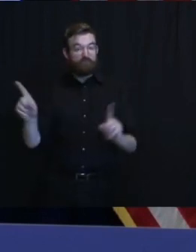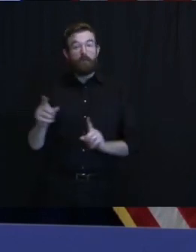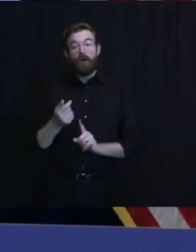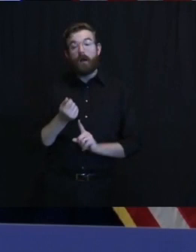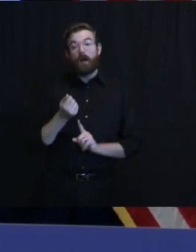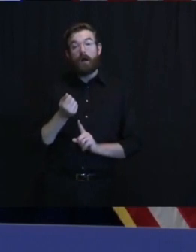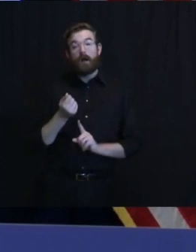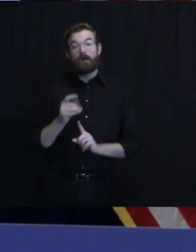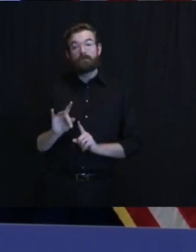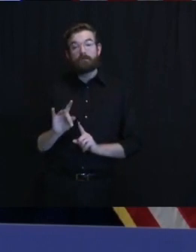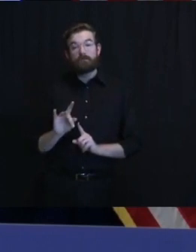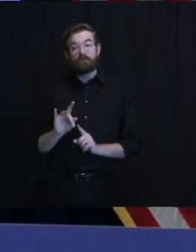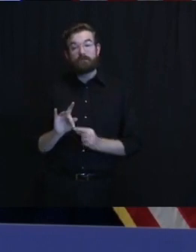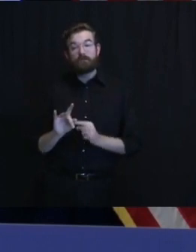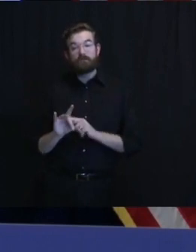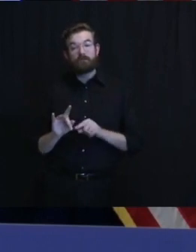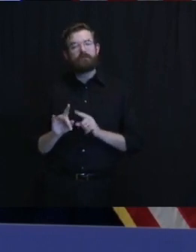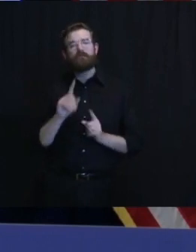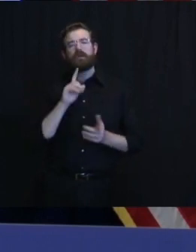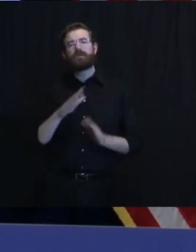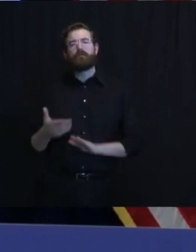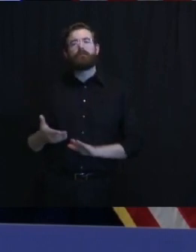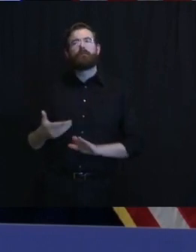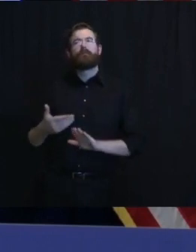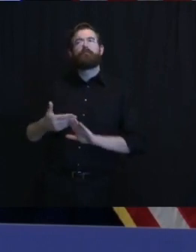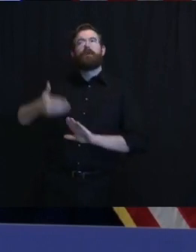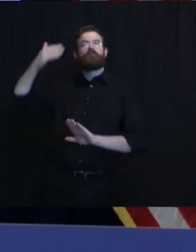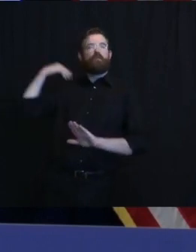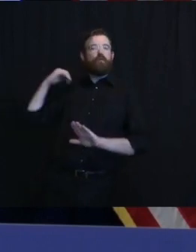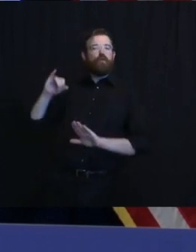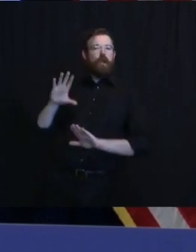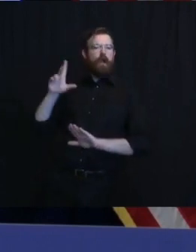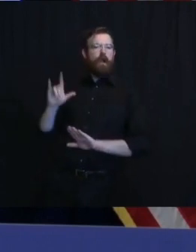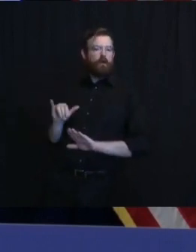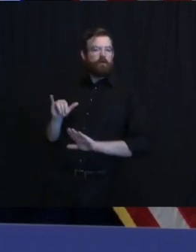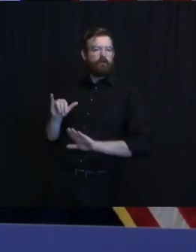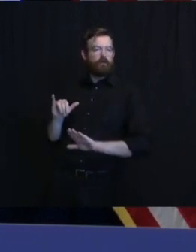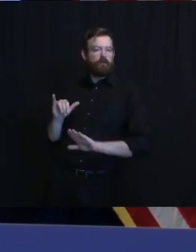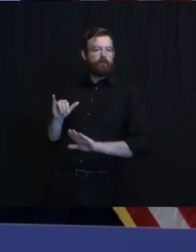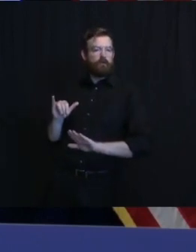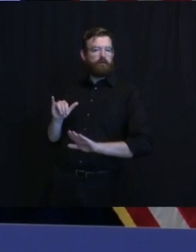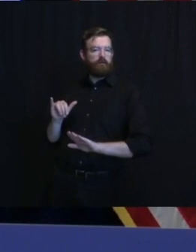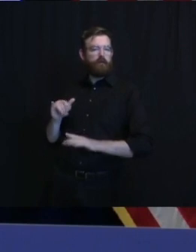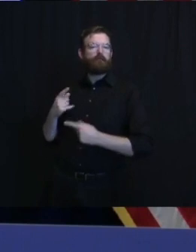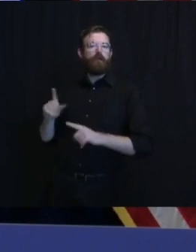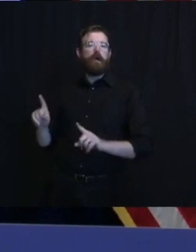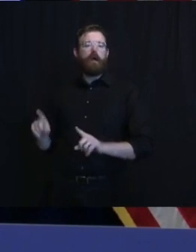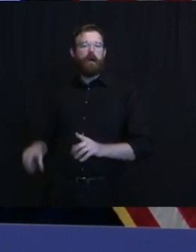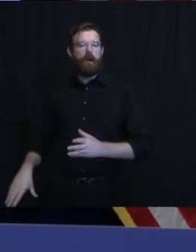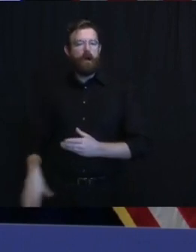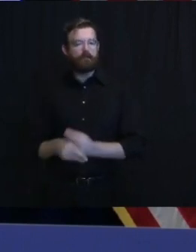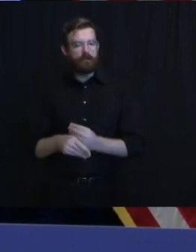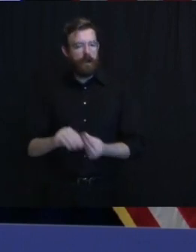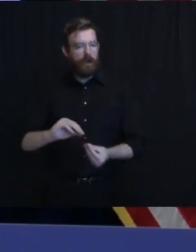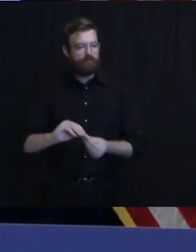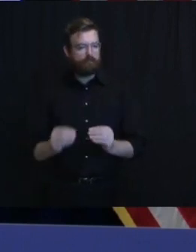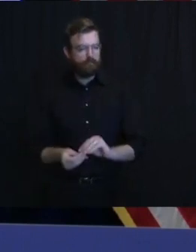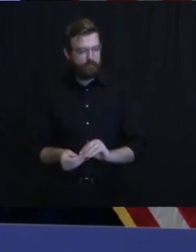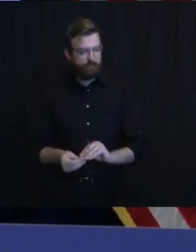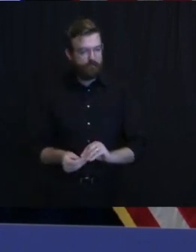hospitals. Much of the data I reviewed today is posted on the COVID-19 data dashboard. We will